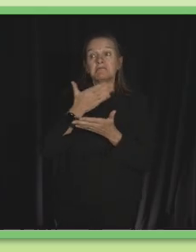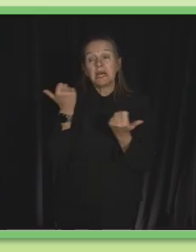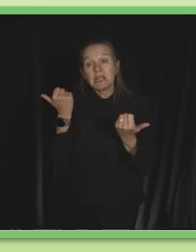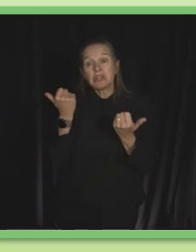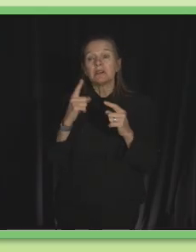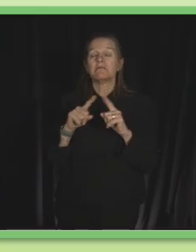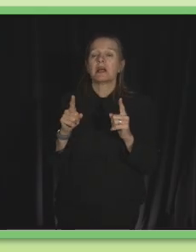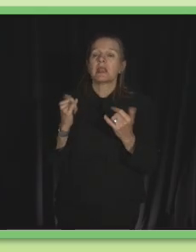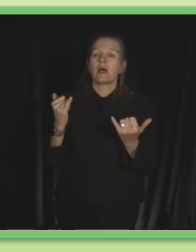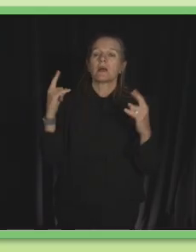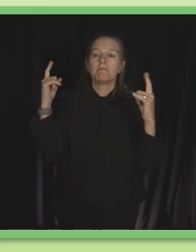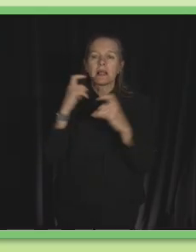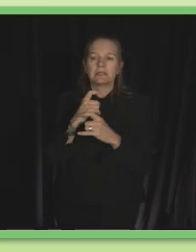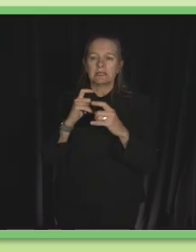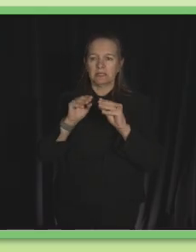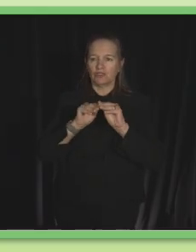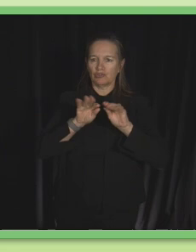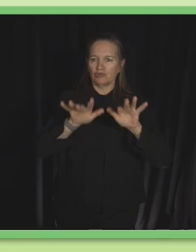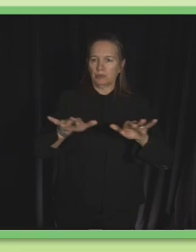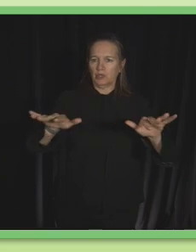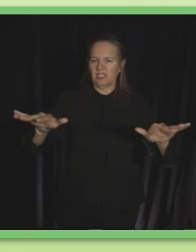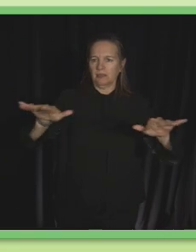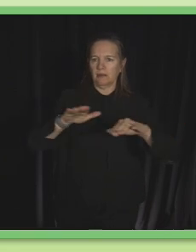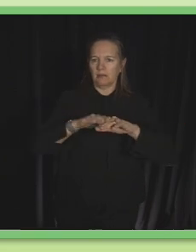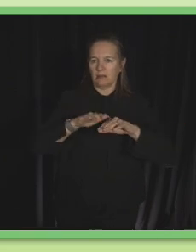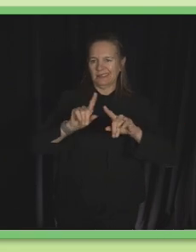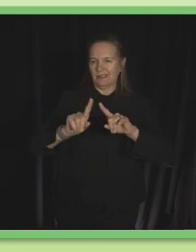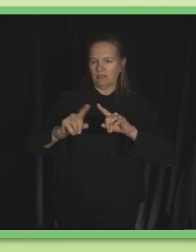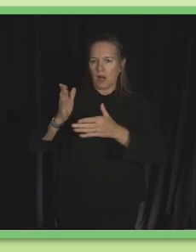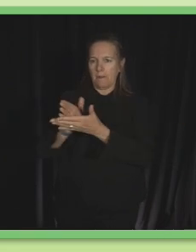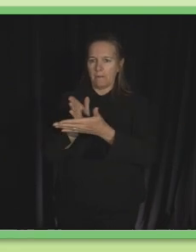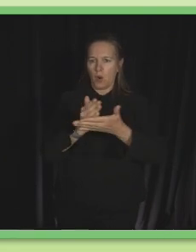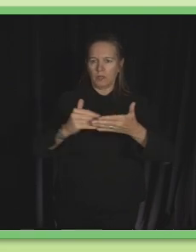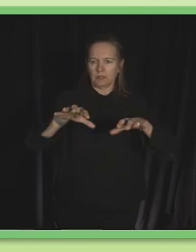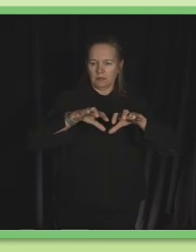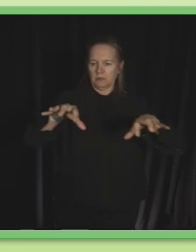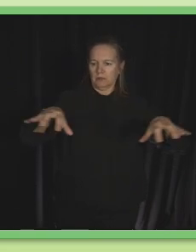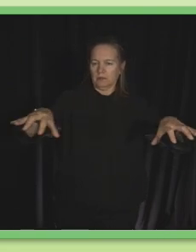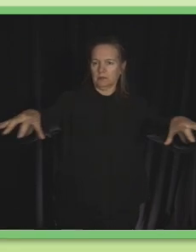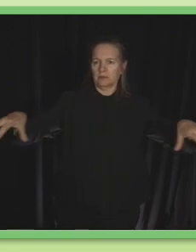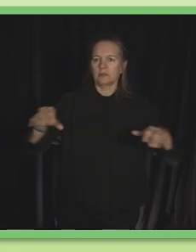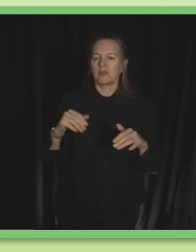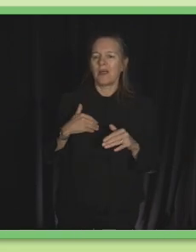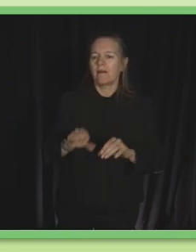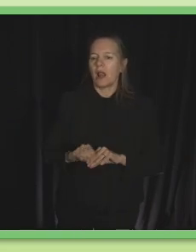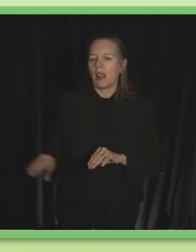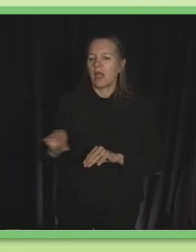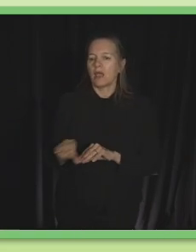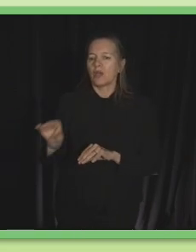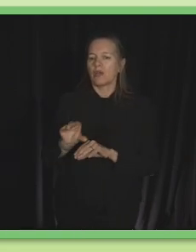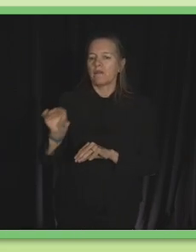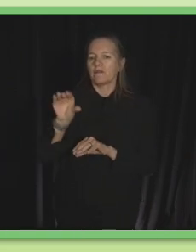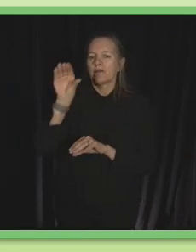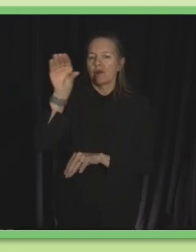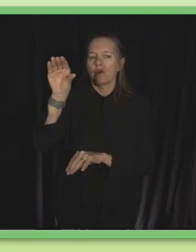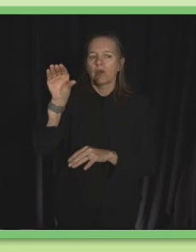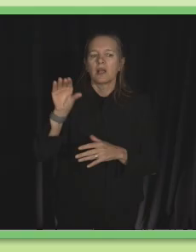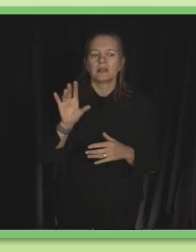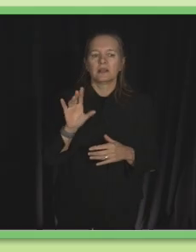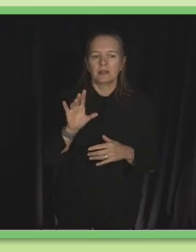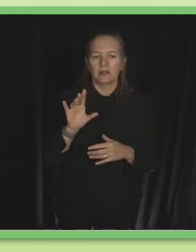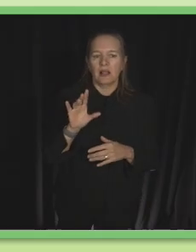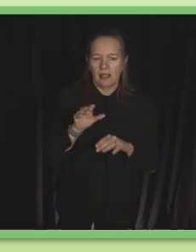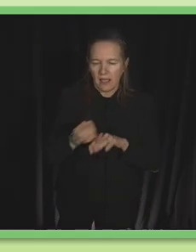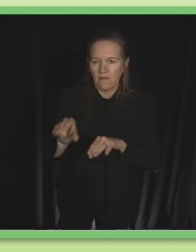is distributed to different distributed components. A layer 4 proxy per node, and layer 7 proxies